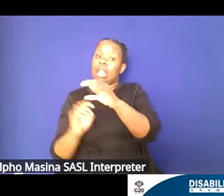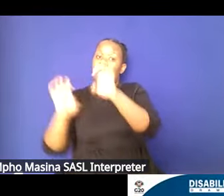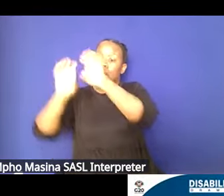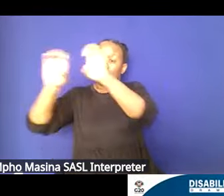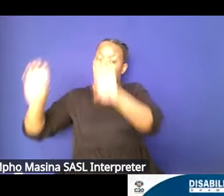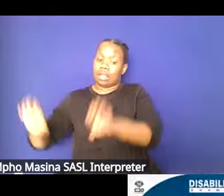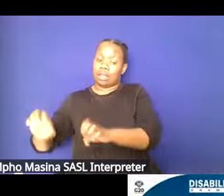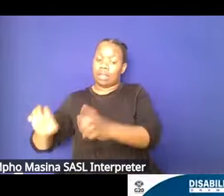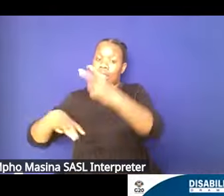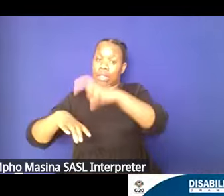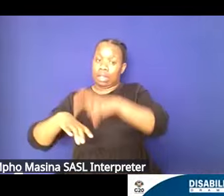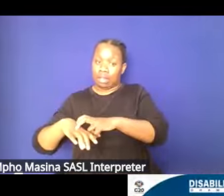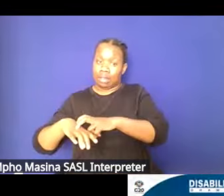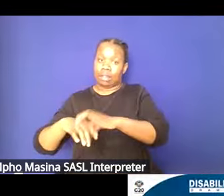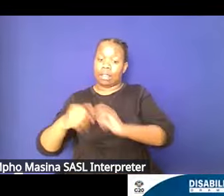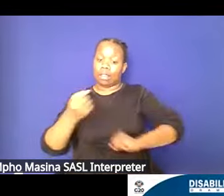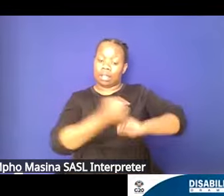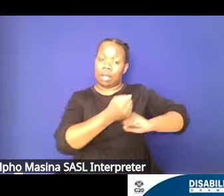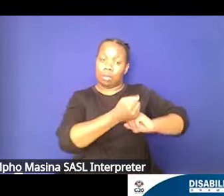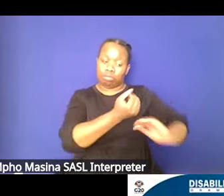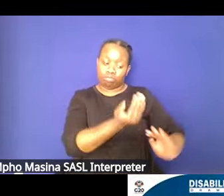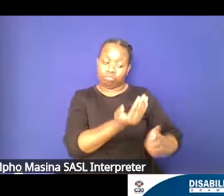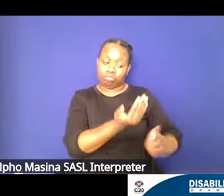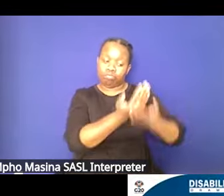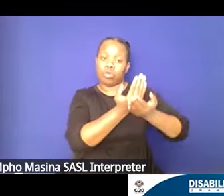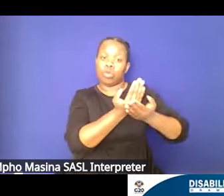supporting document to assess that.